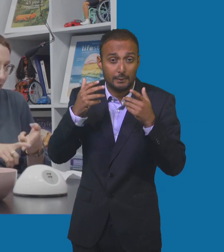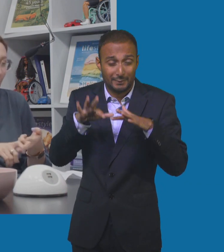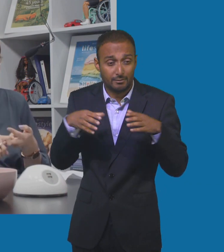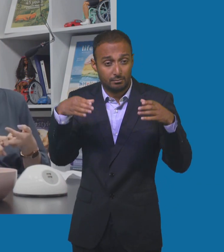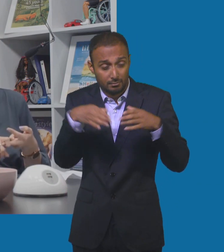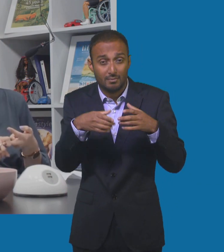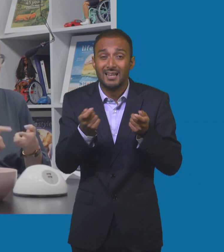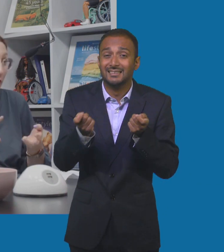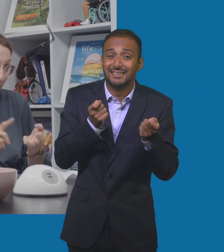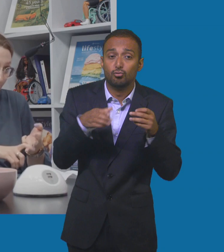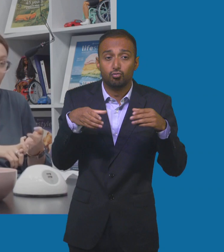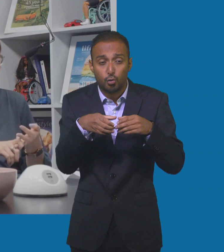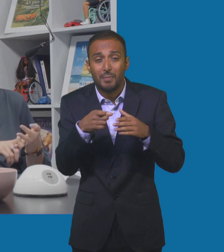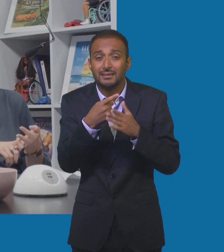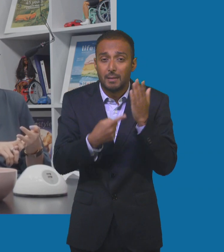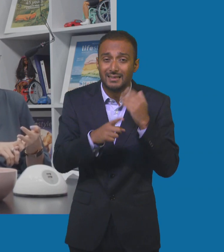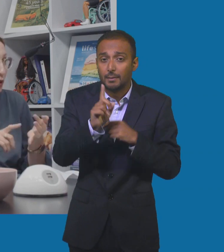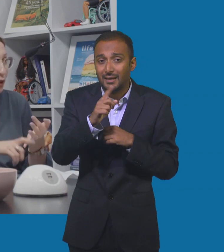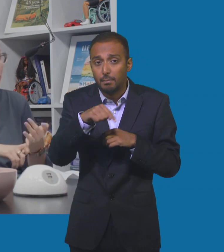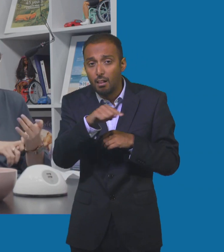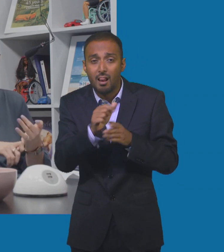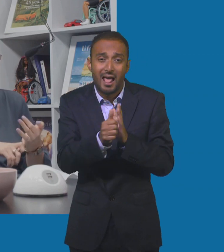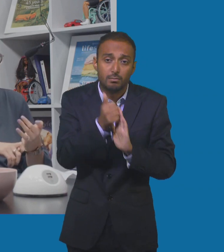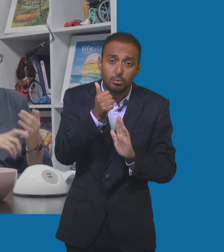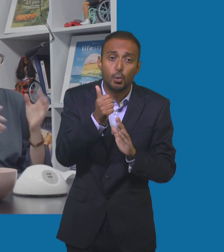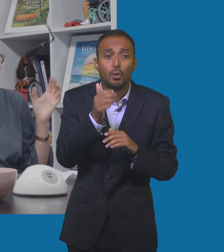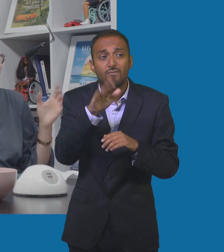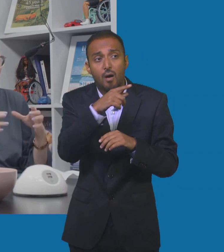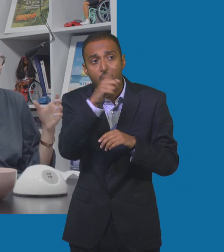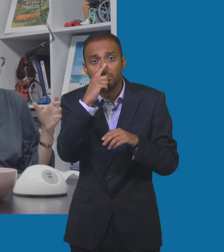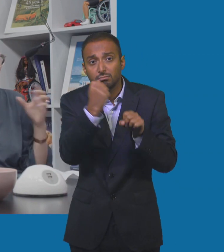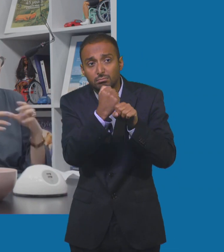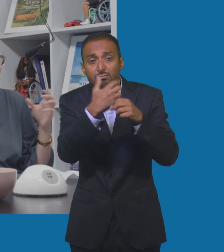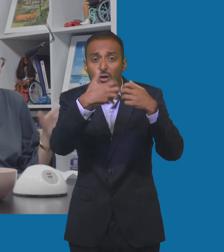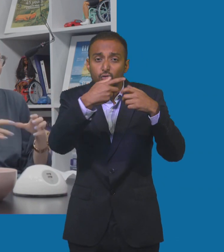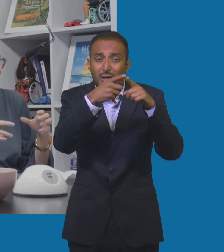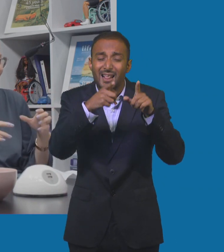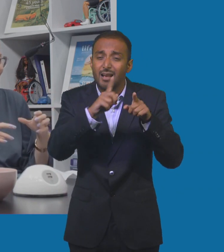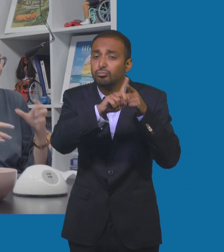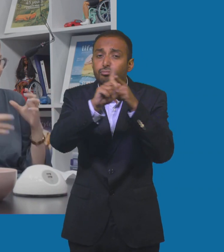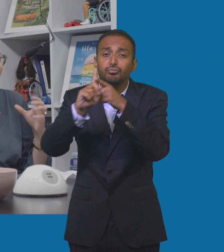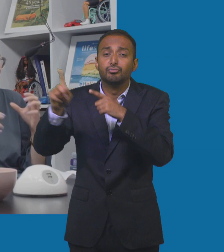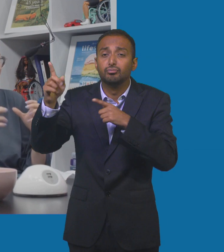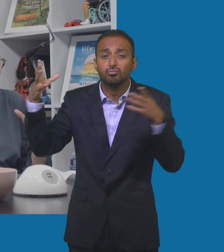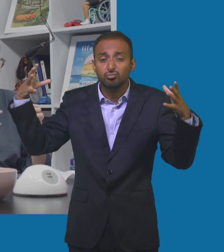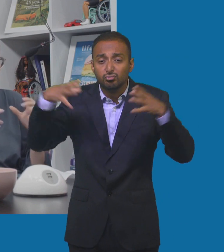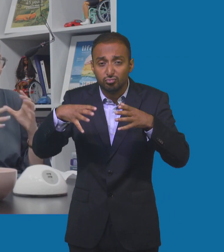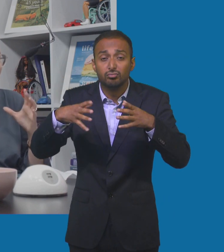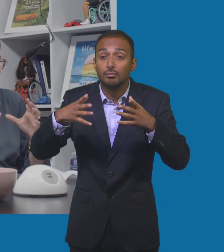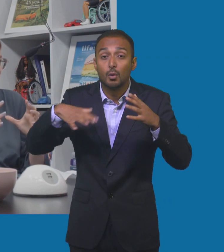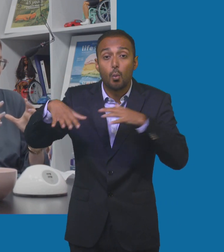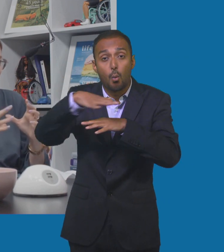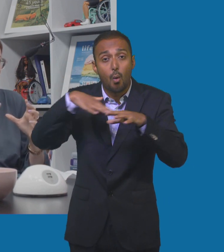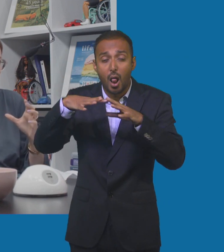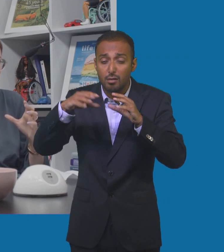people, accessibility experts, people from industry, charge point providers, all collaboratively working together and trying to figure out